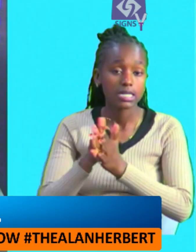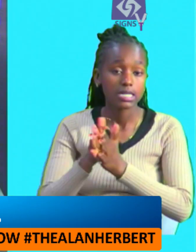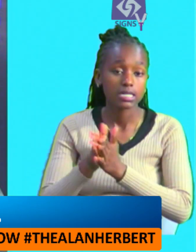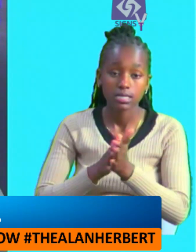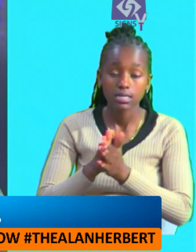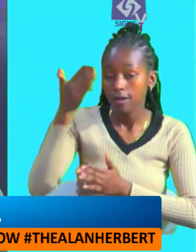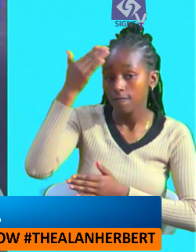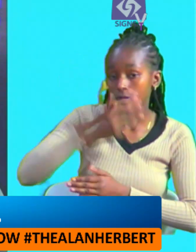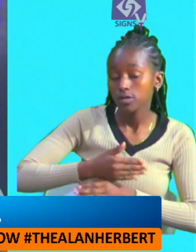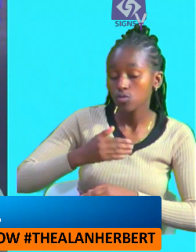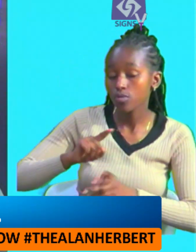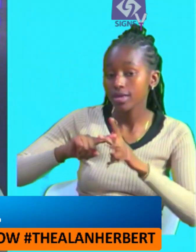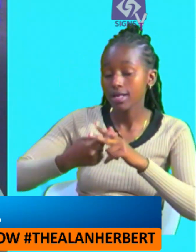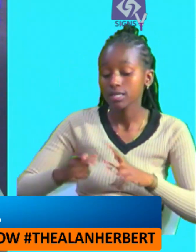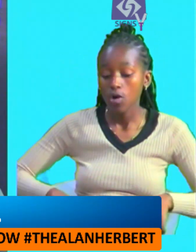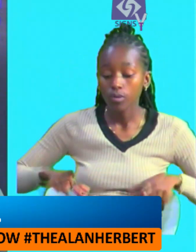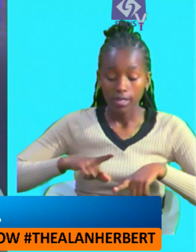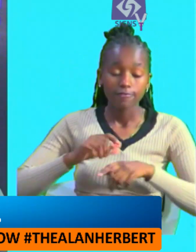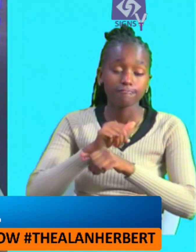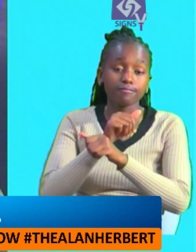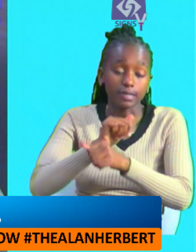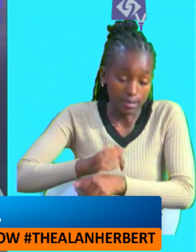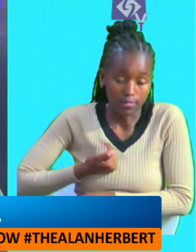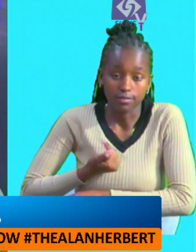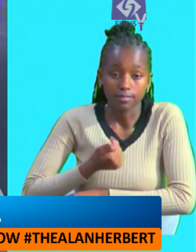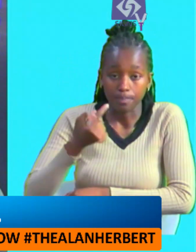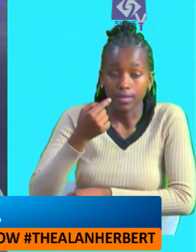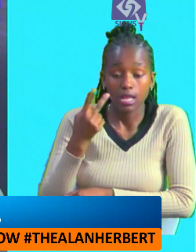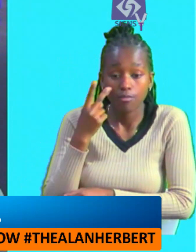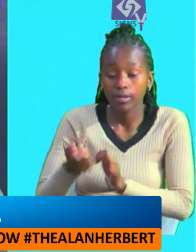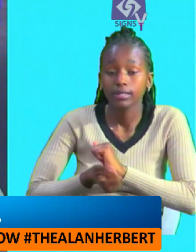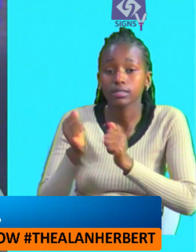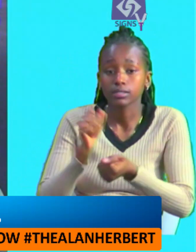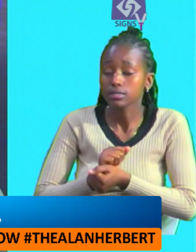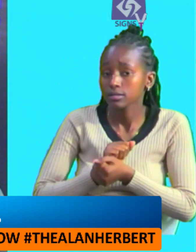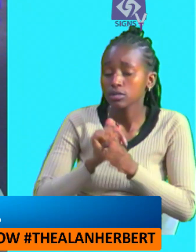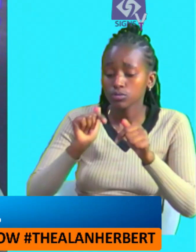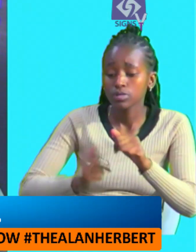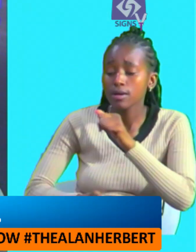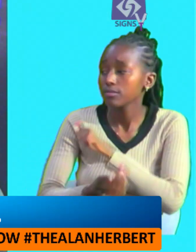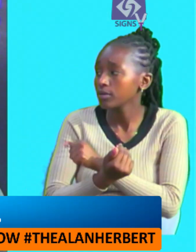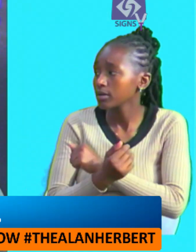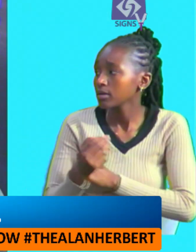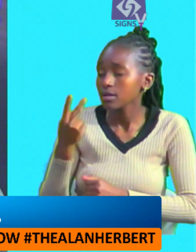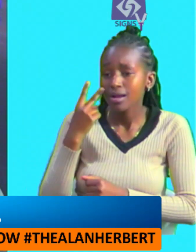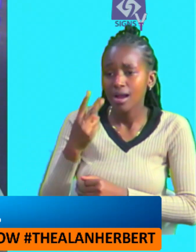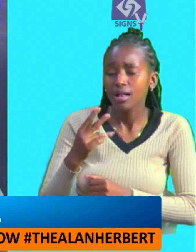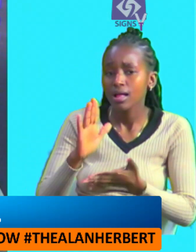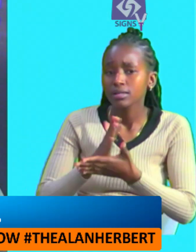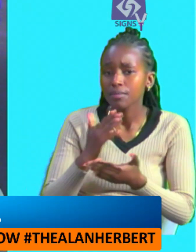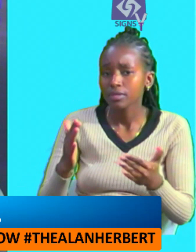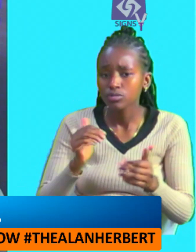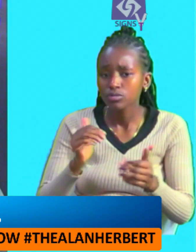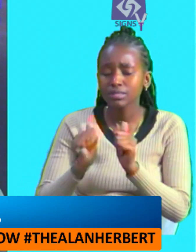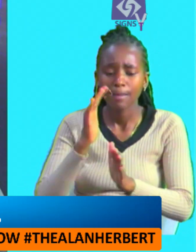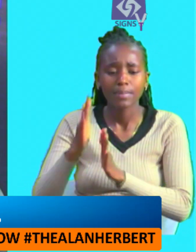or two that you want to share, put it there, talk, use the editing application within that's inbuilt into the phone.